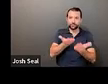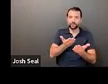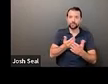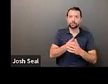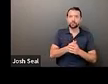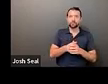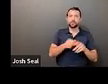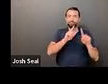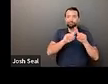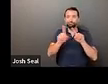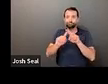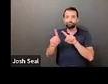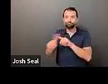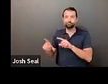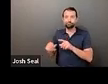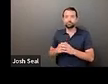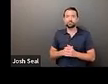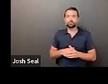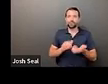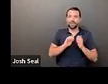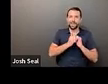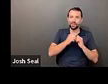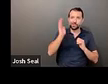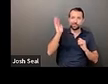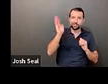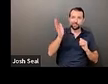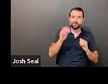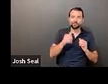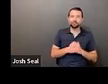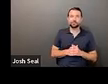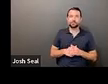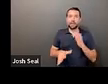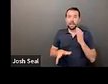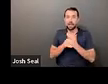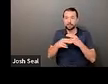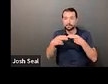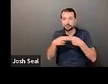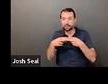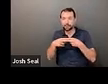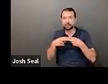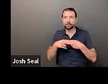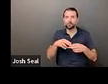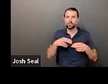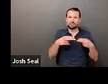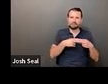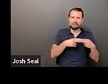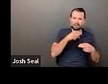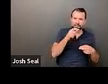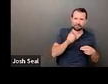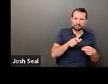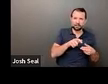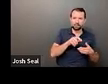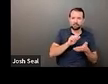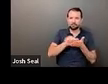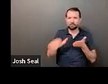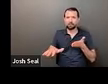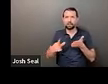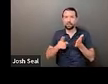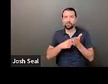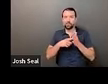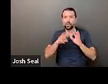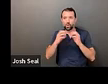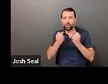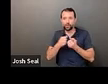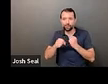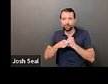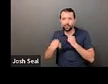development looks, to how we present it. We've added slides. We've taken slides out. We've added breaks. We've added things. And we've made lots of changes